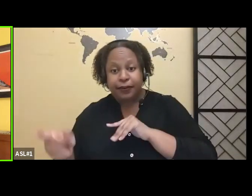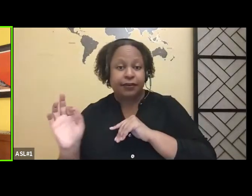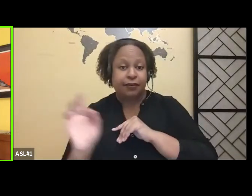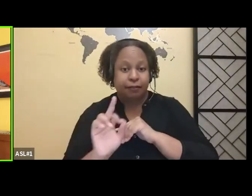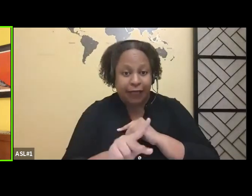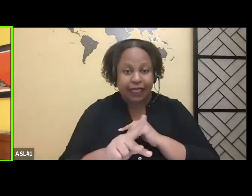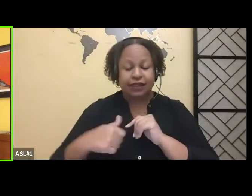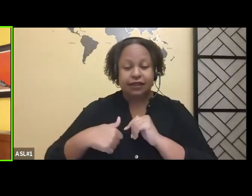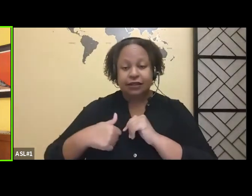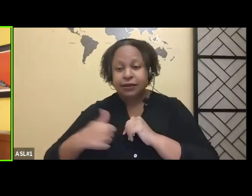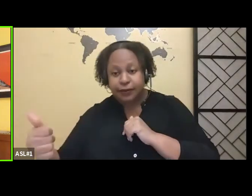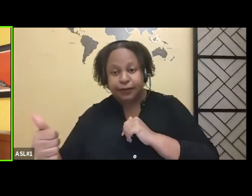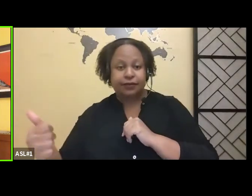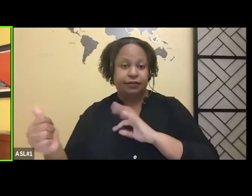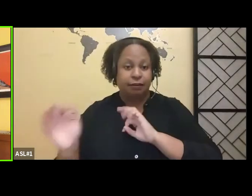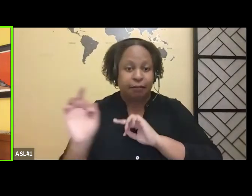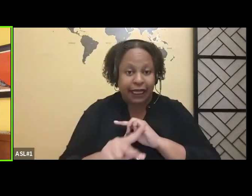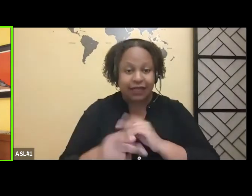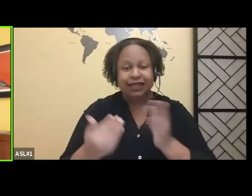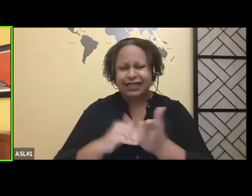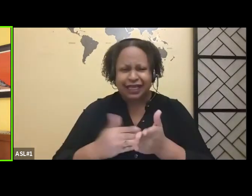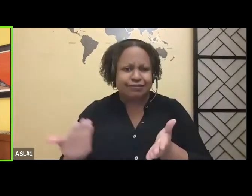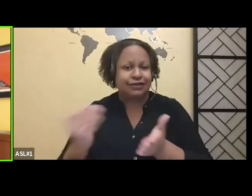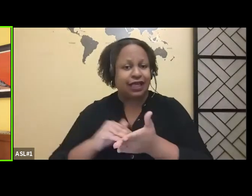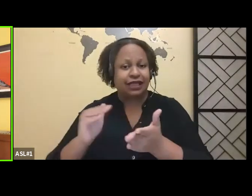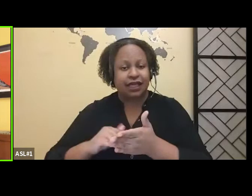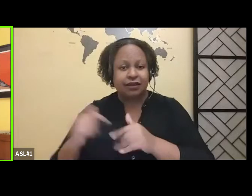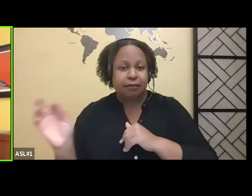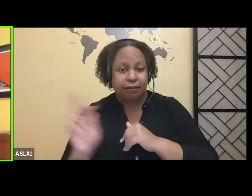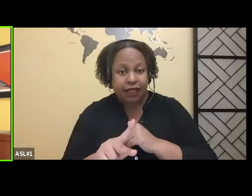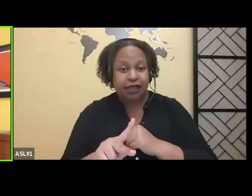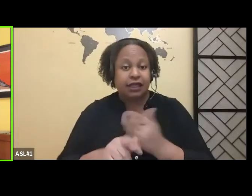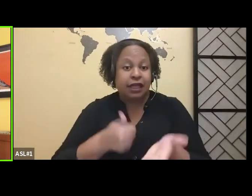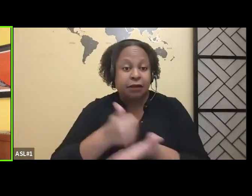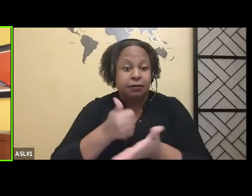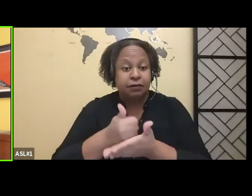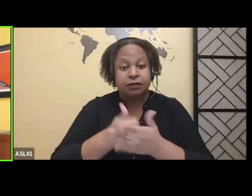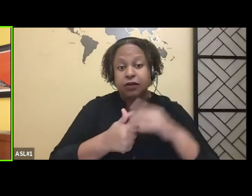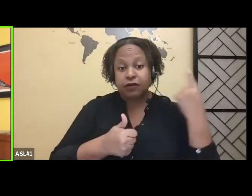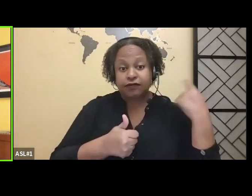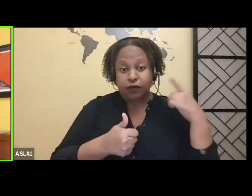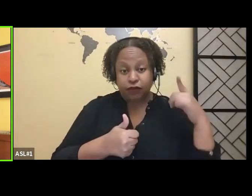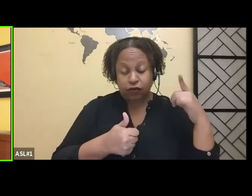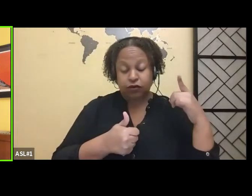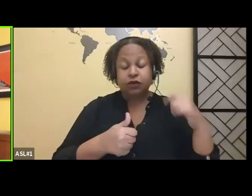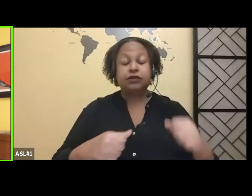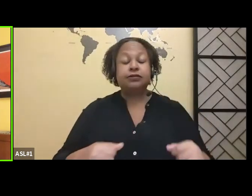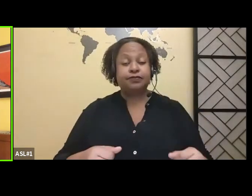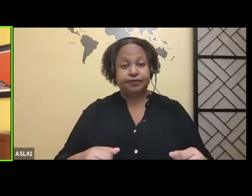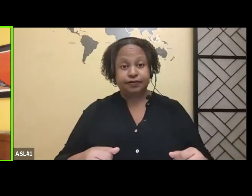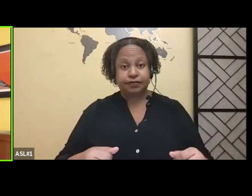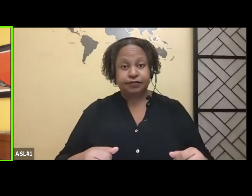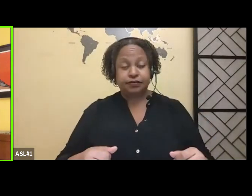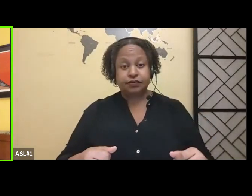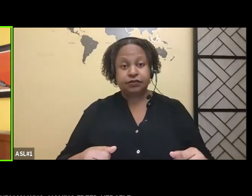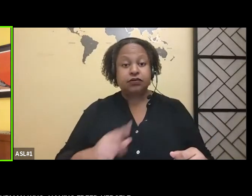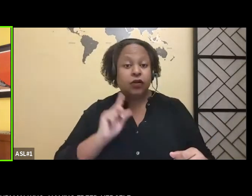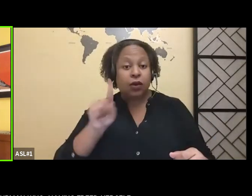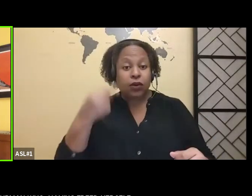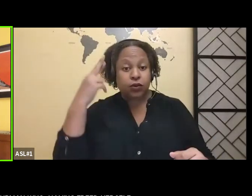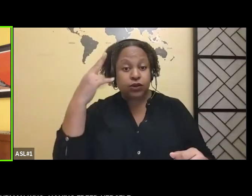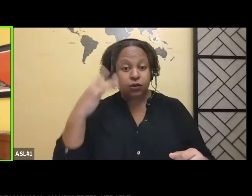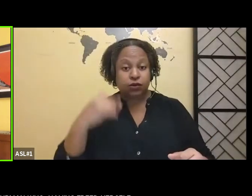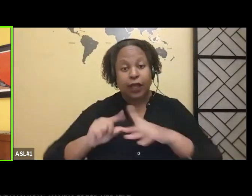and again, and again. She did that not for any reason other